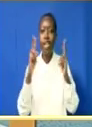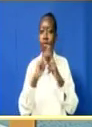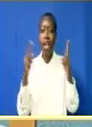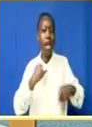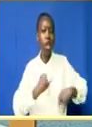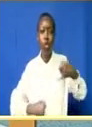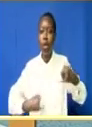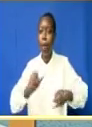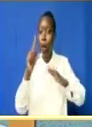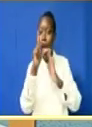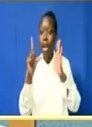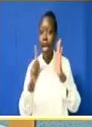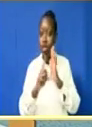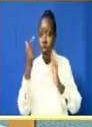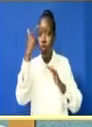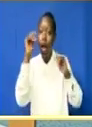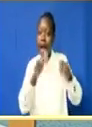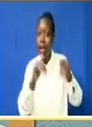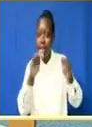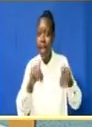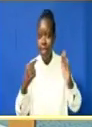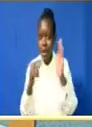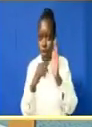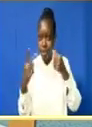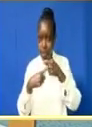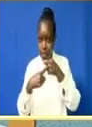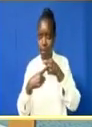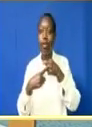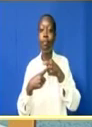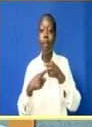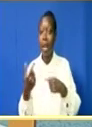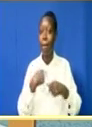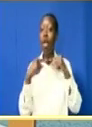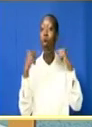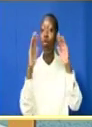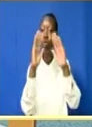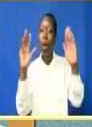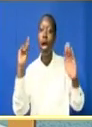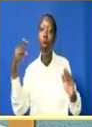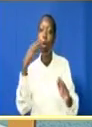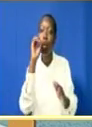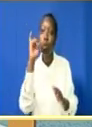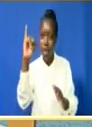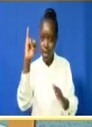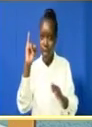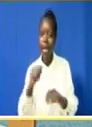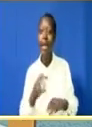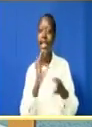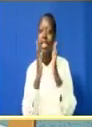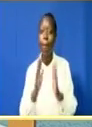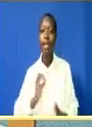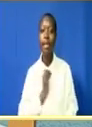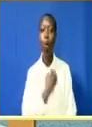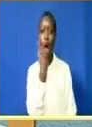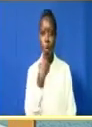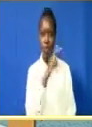exciting episode of Agriculture for Grade 6. I will be your host, Rongo Indirango. Our sign language interpreter is